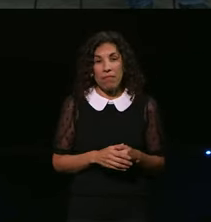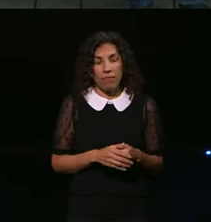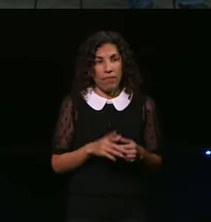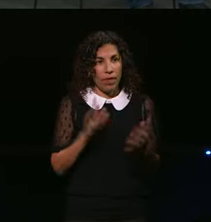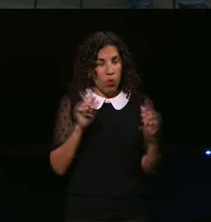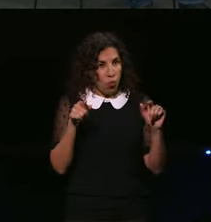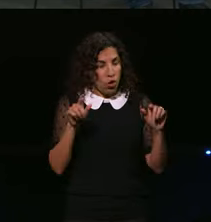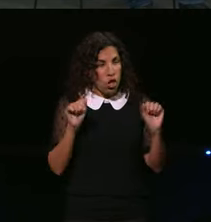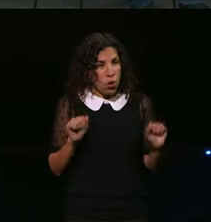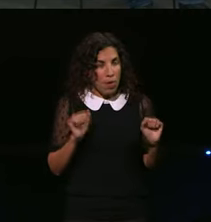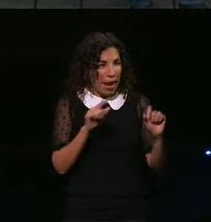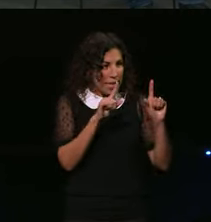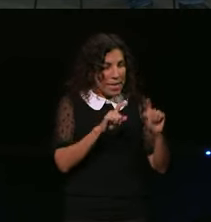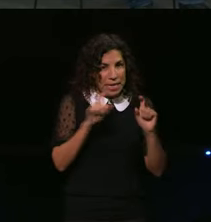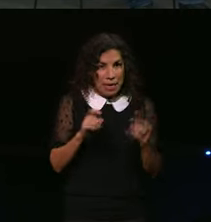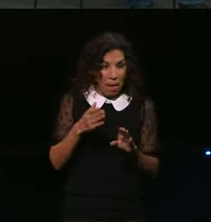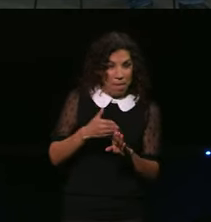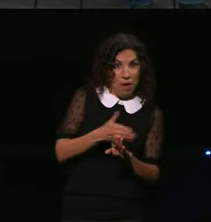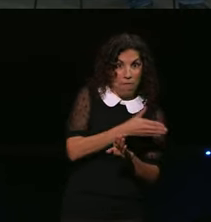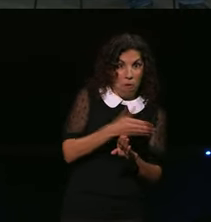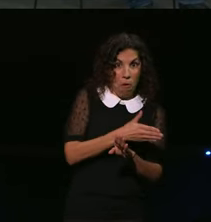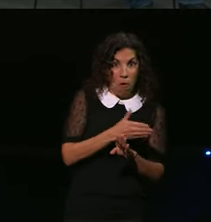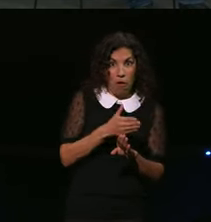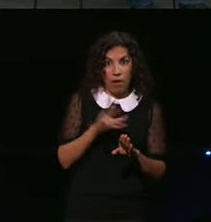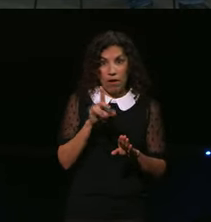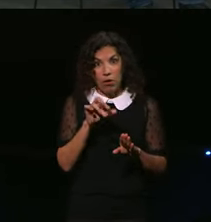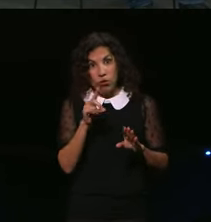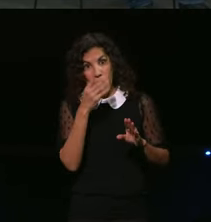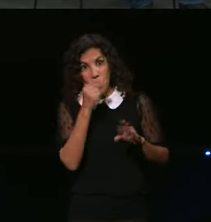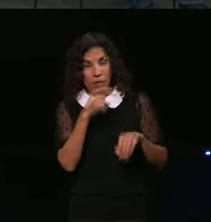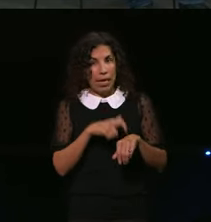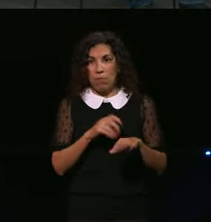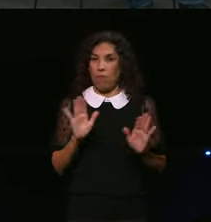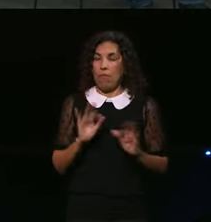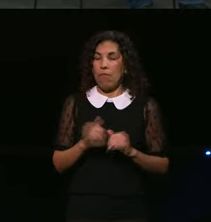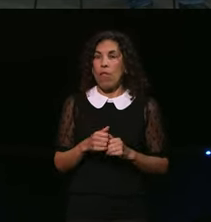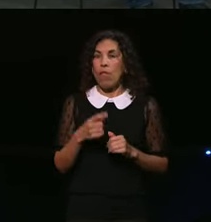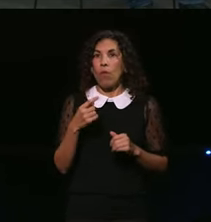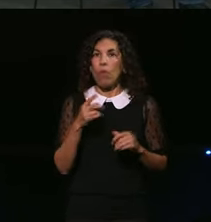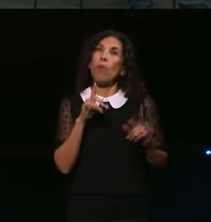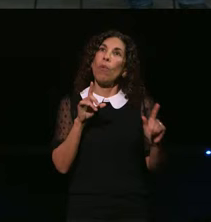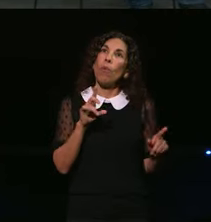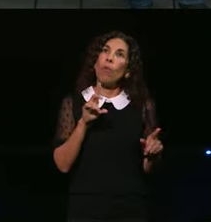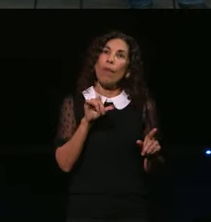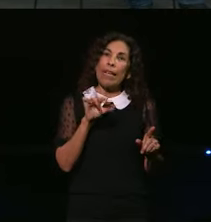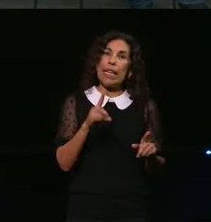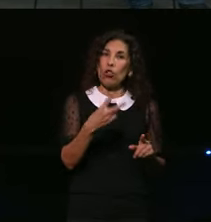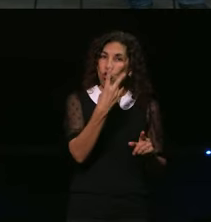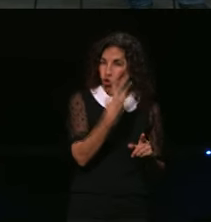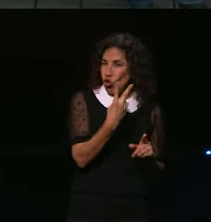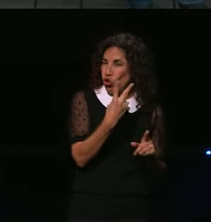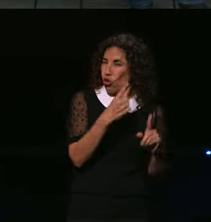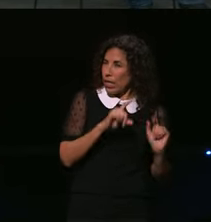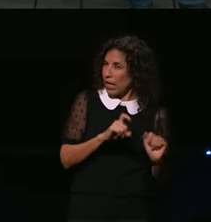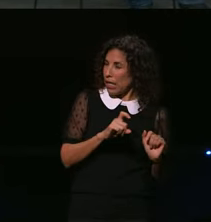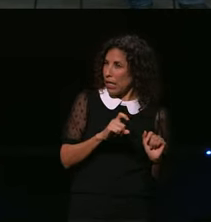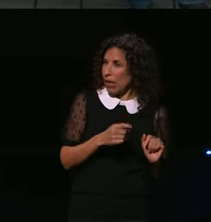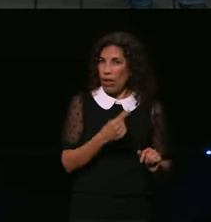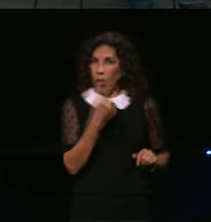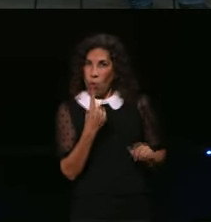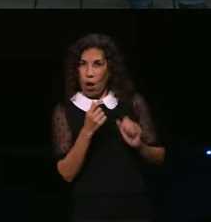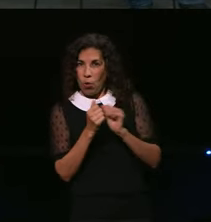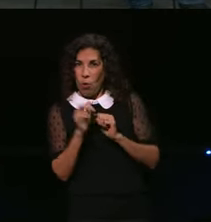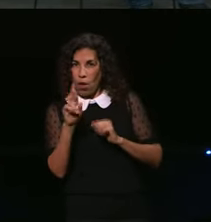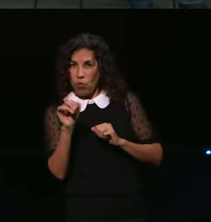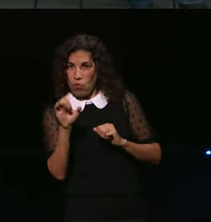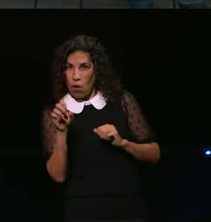Were you able to test him prior? Like, did you do it a couple times? No, we did. Well, we did two tests. Well, we did one with Robin